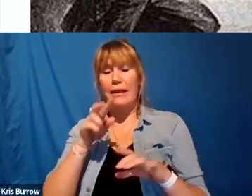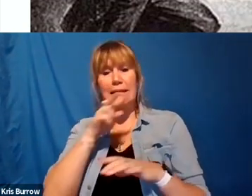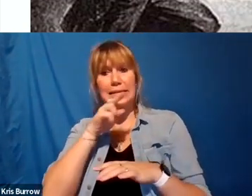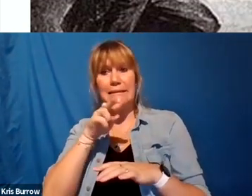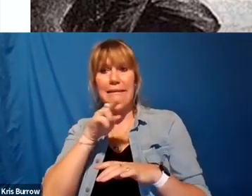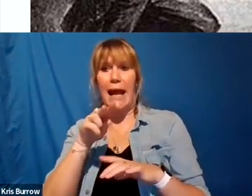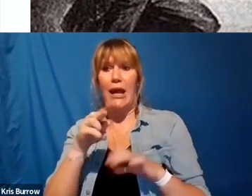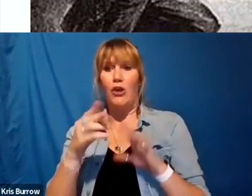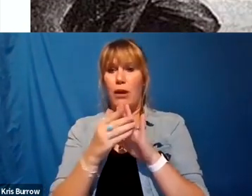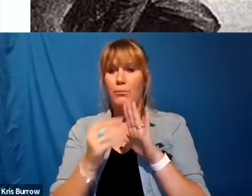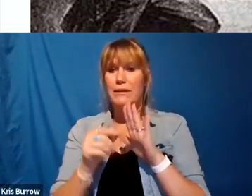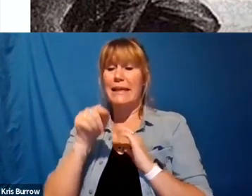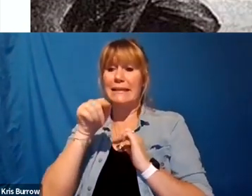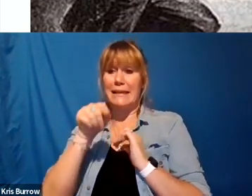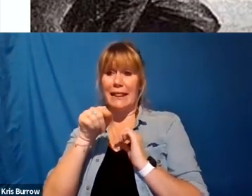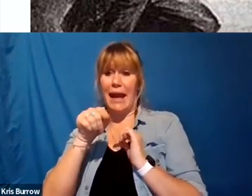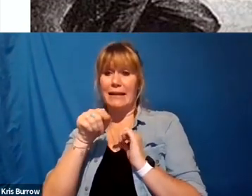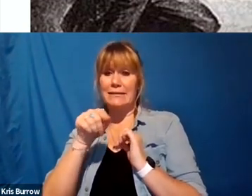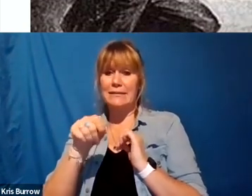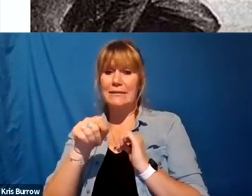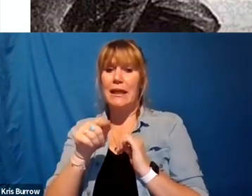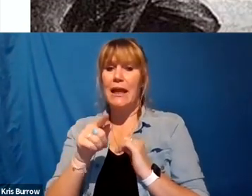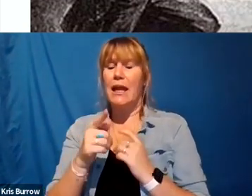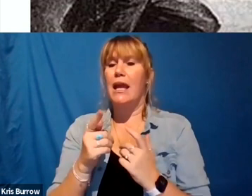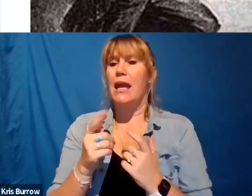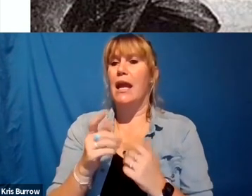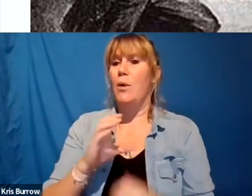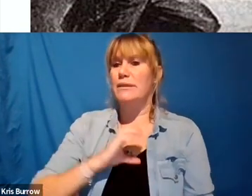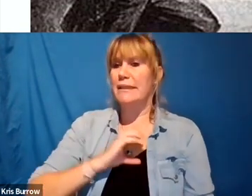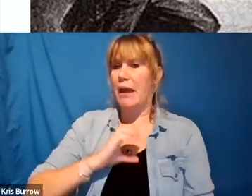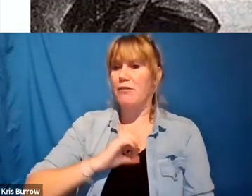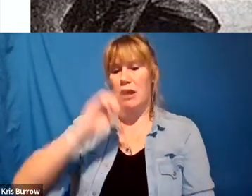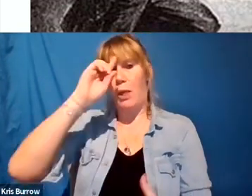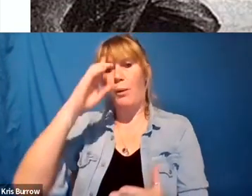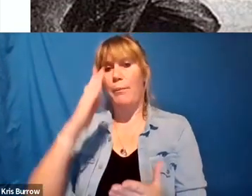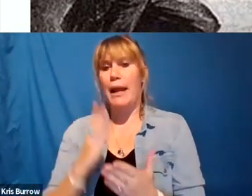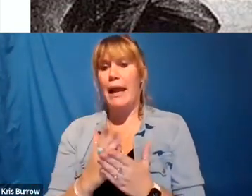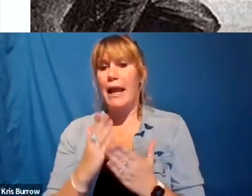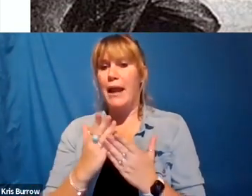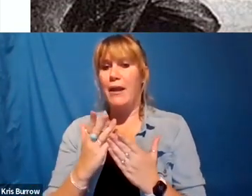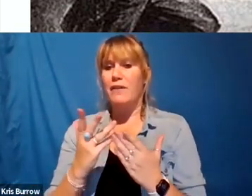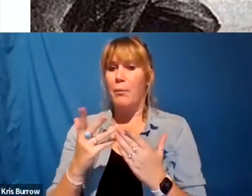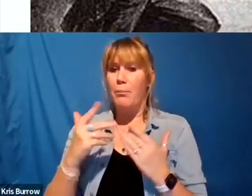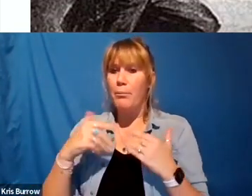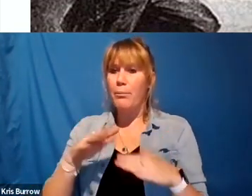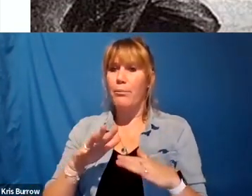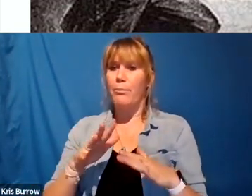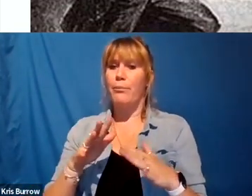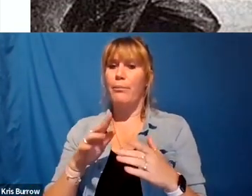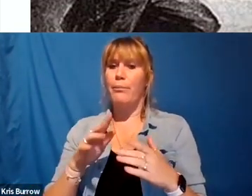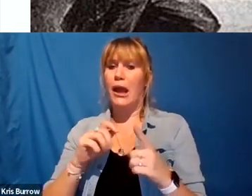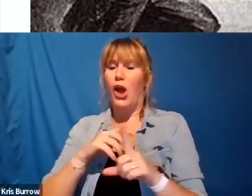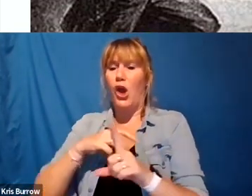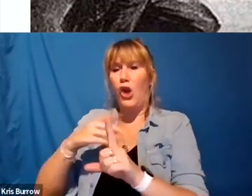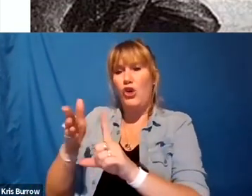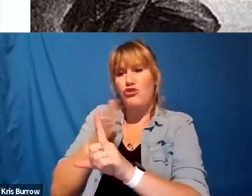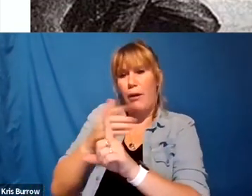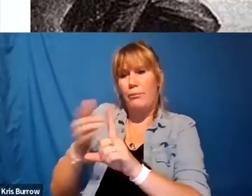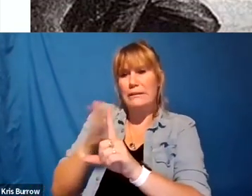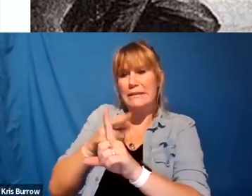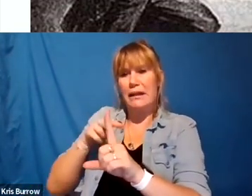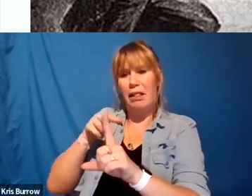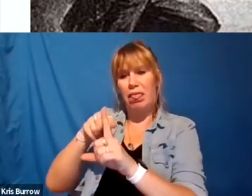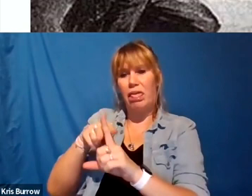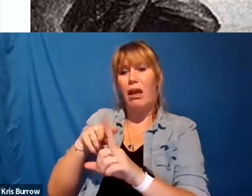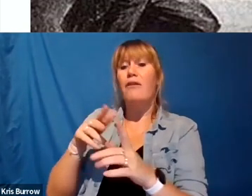who is believed to have been corrupted by the East, where he'd been living and working, and he brought back violence